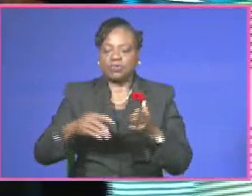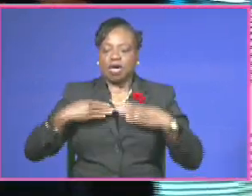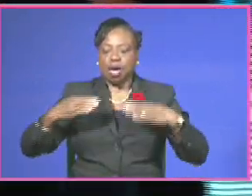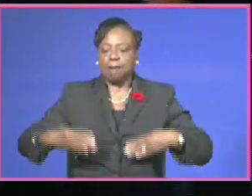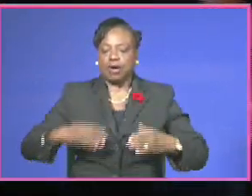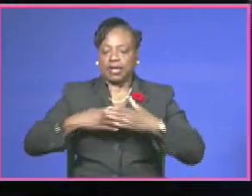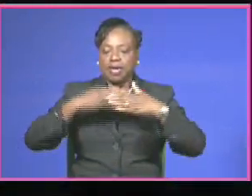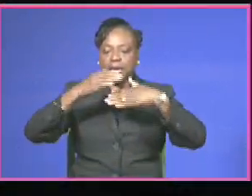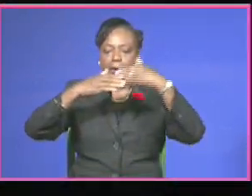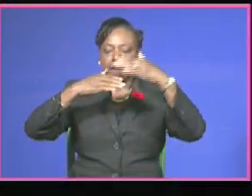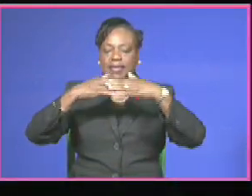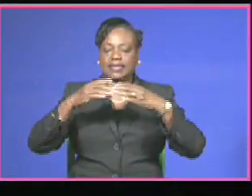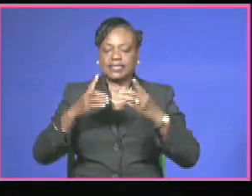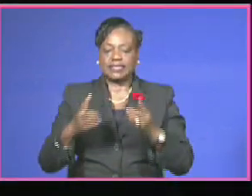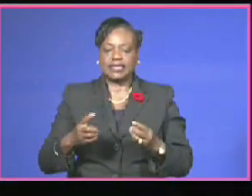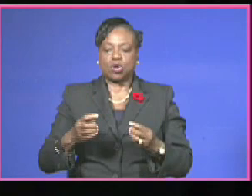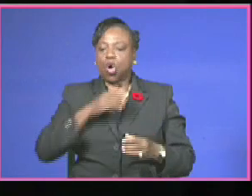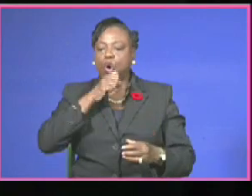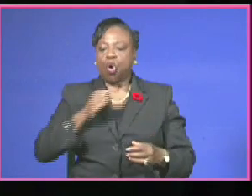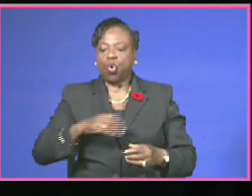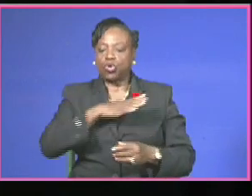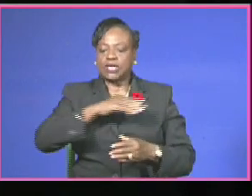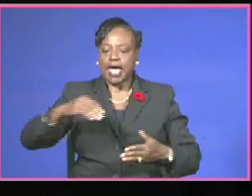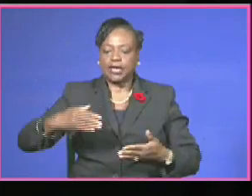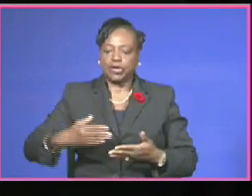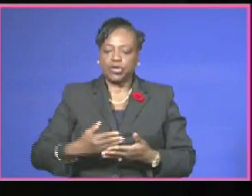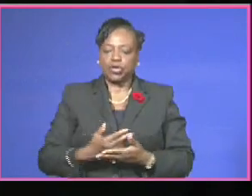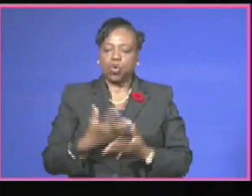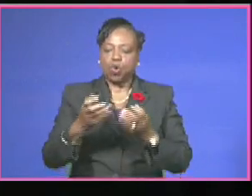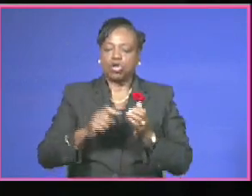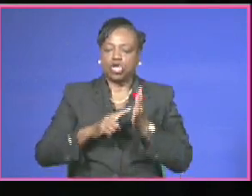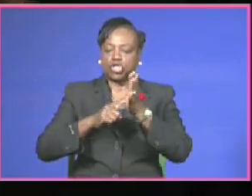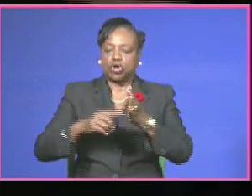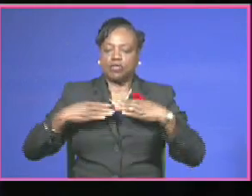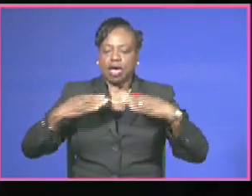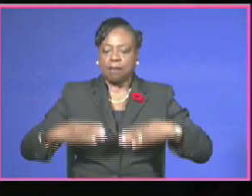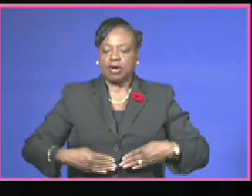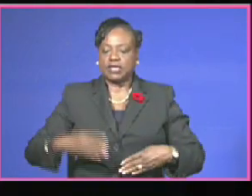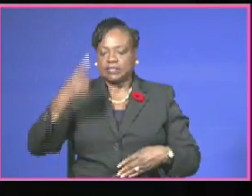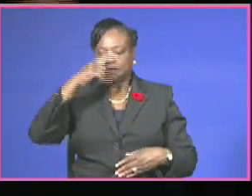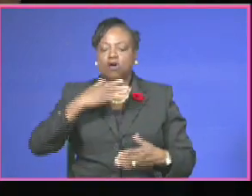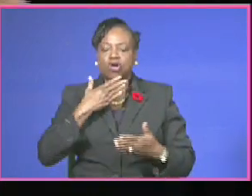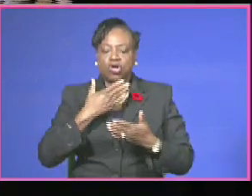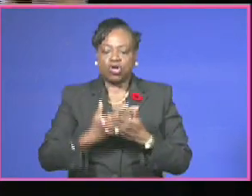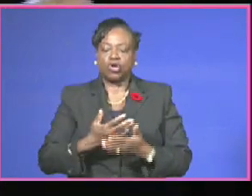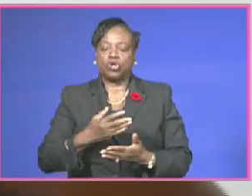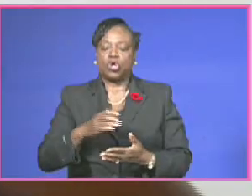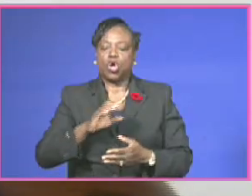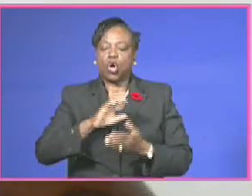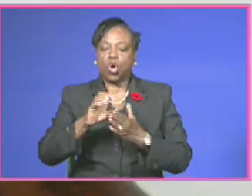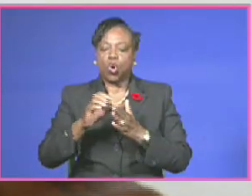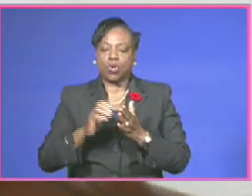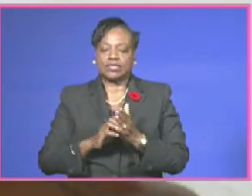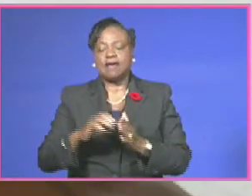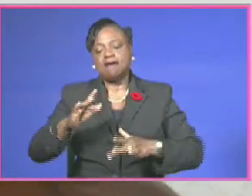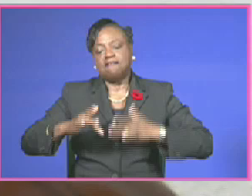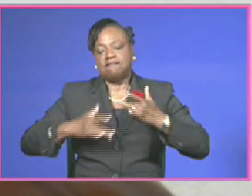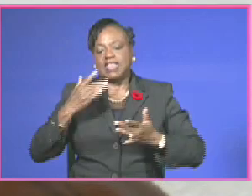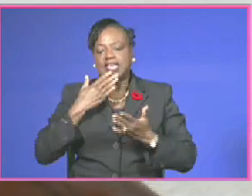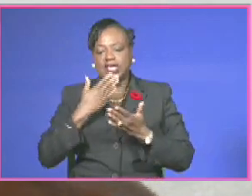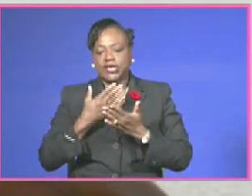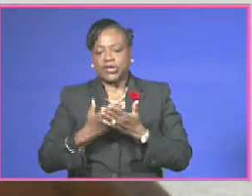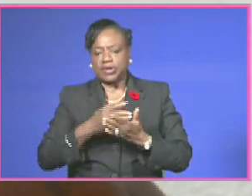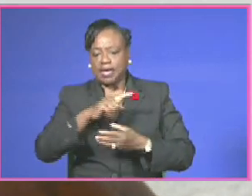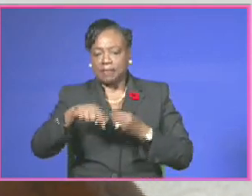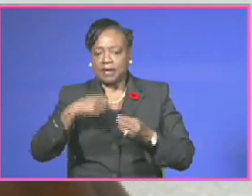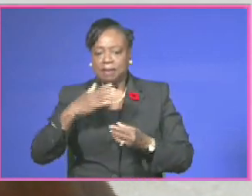the new. All were eager to show off their bodies for a good cause. Feeling really good about my performance. It was